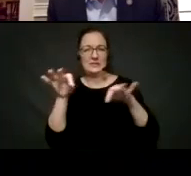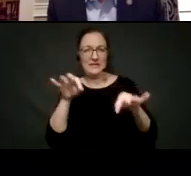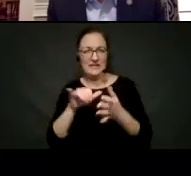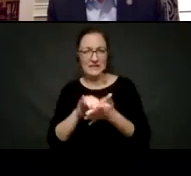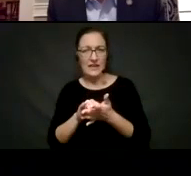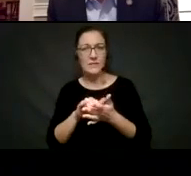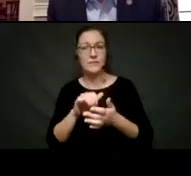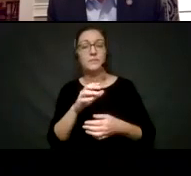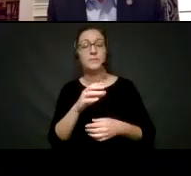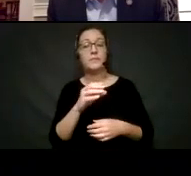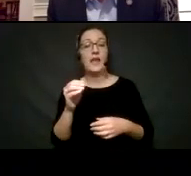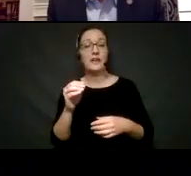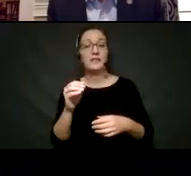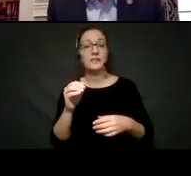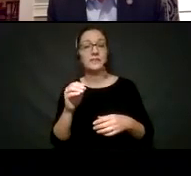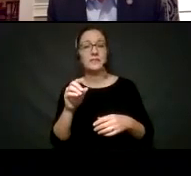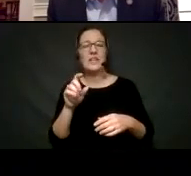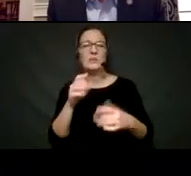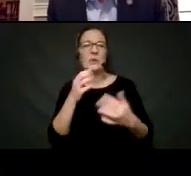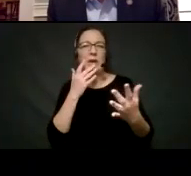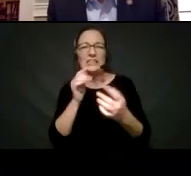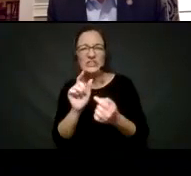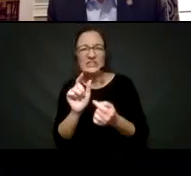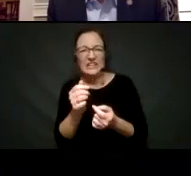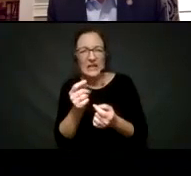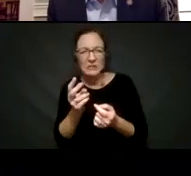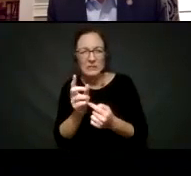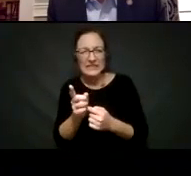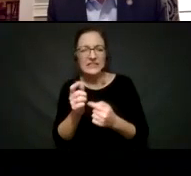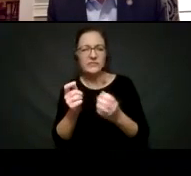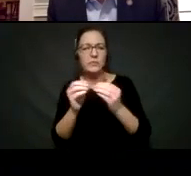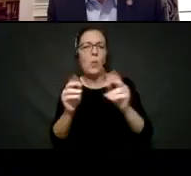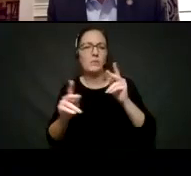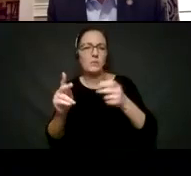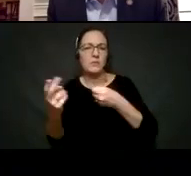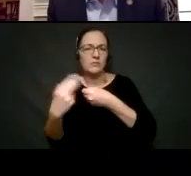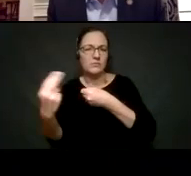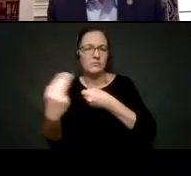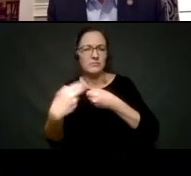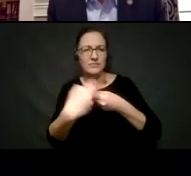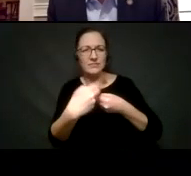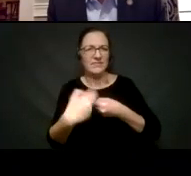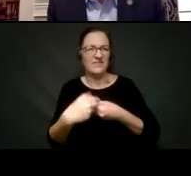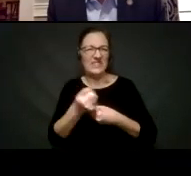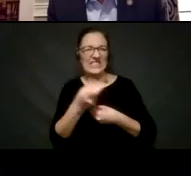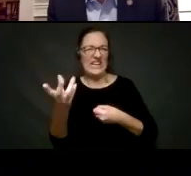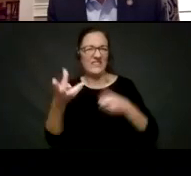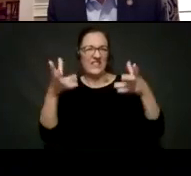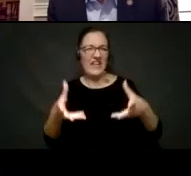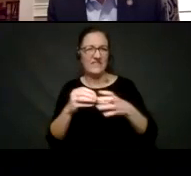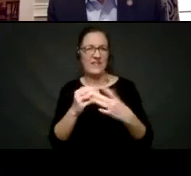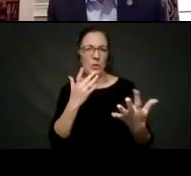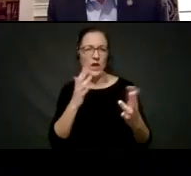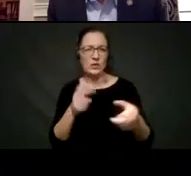let's wait just a few more minutes. We can allow folks to who are in the waiting room so that they